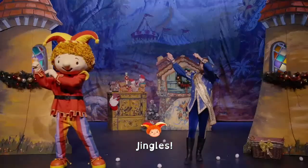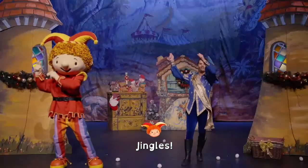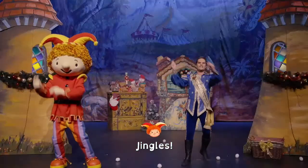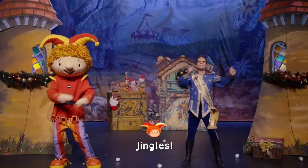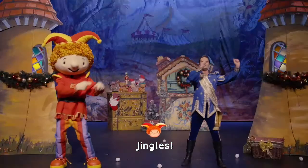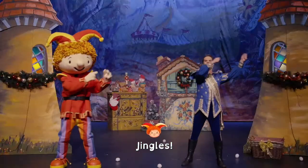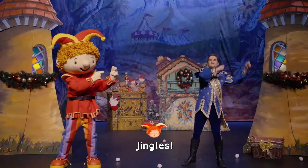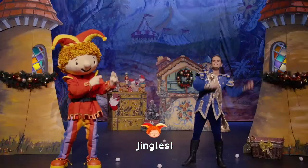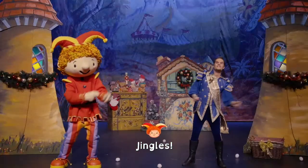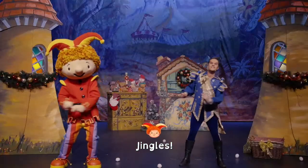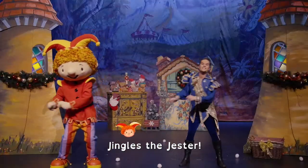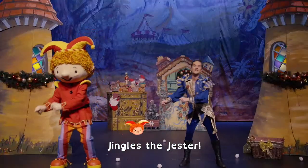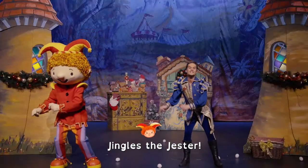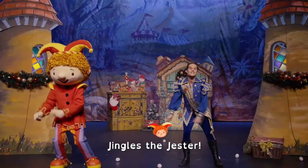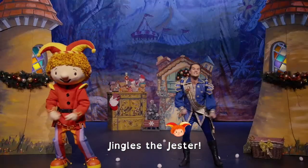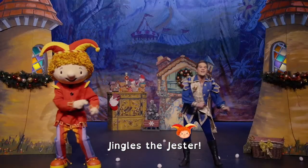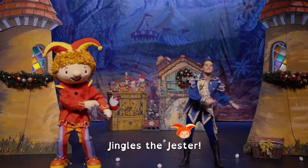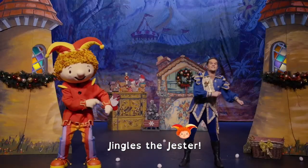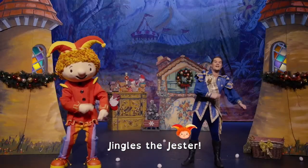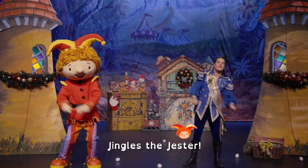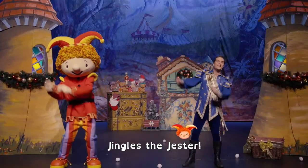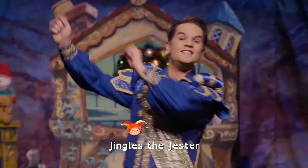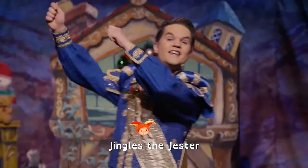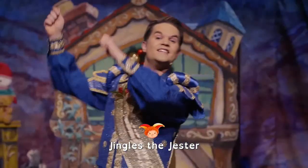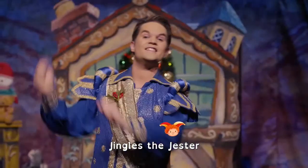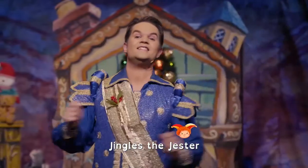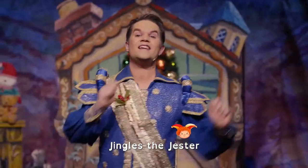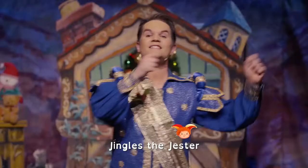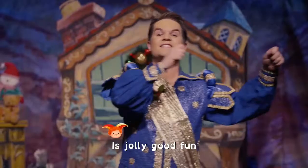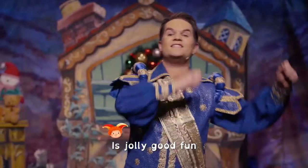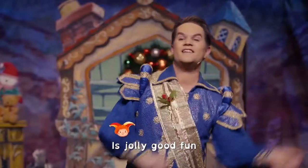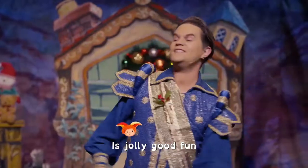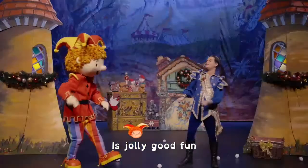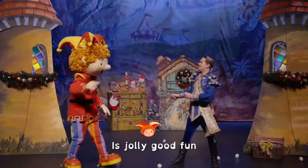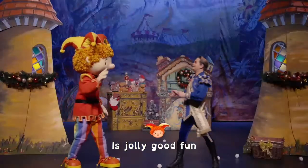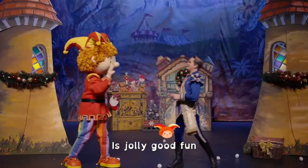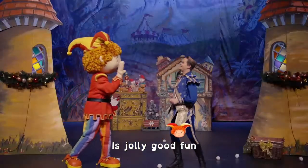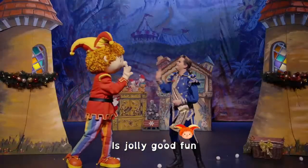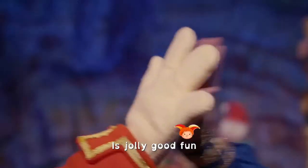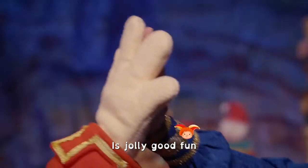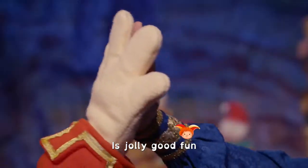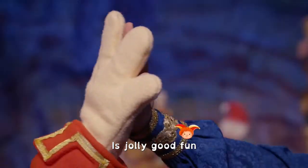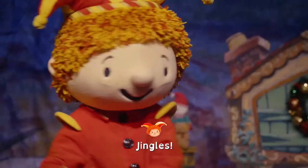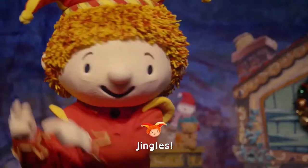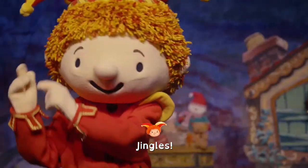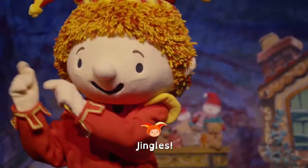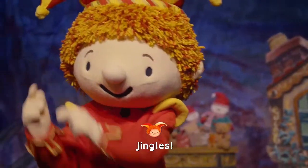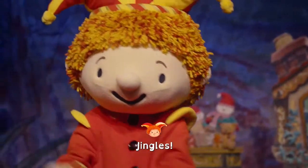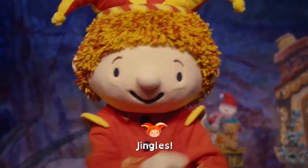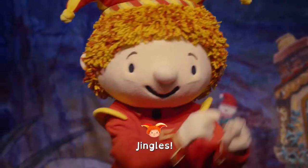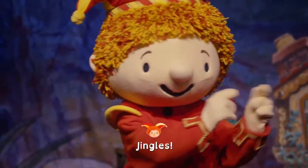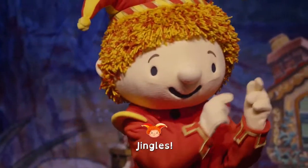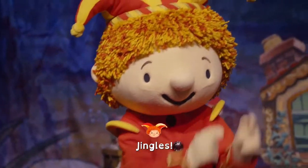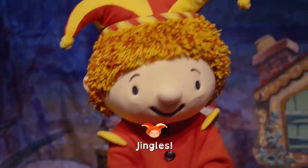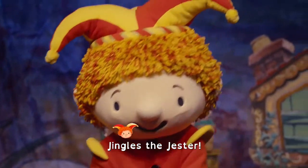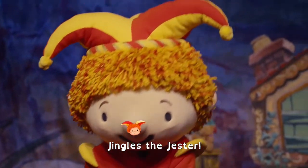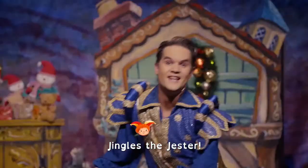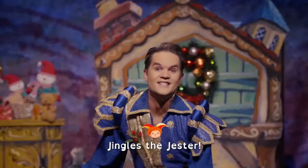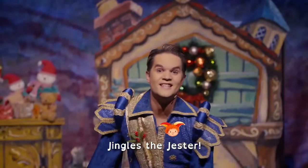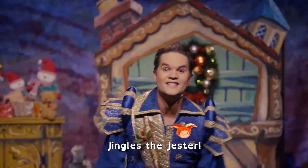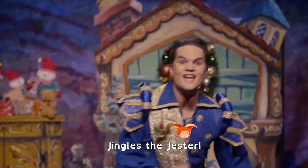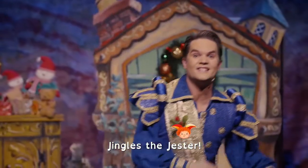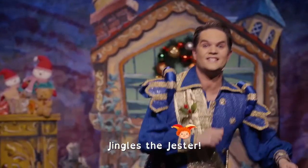fun. Jingles, Jingles the Jester. Jingles the Jester is jolly good fun.